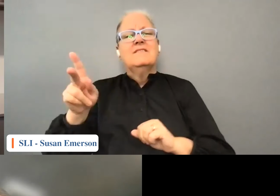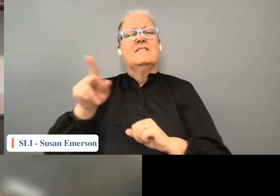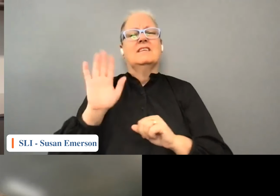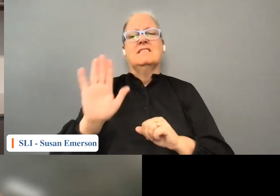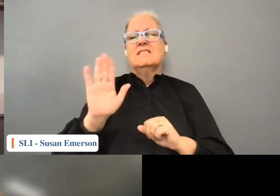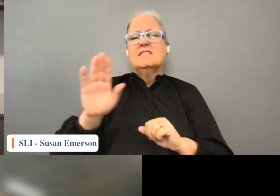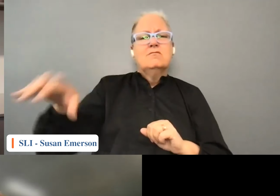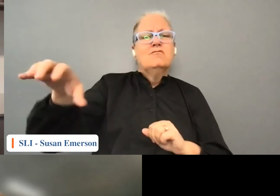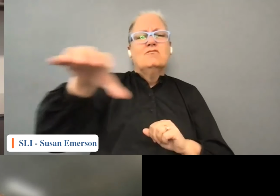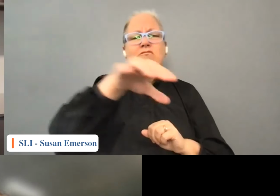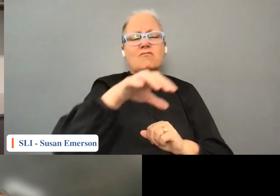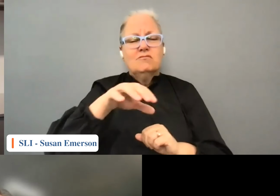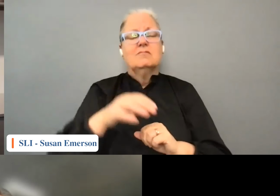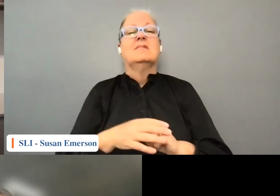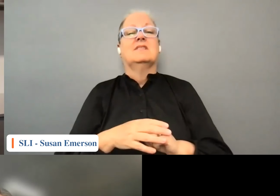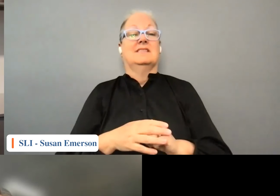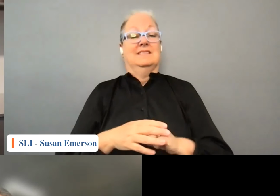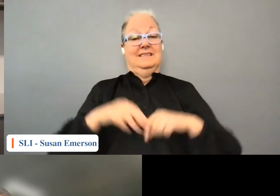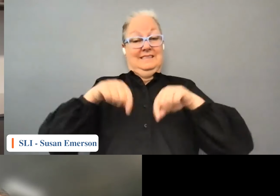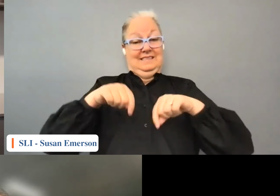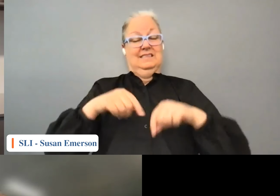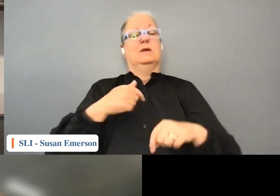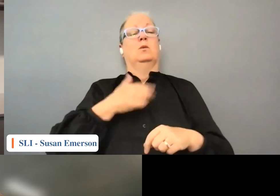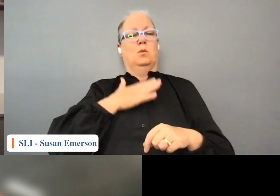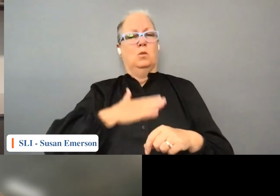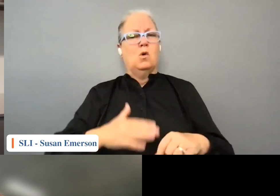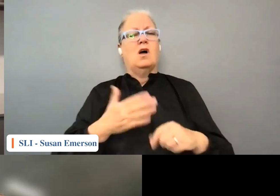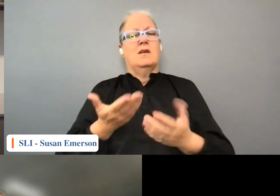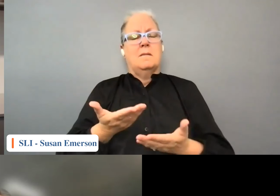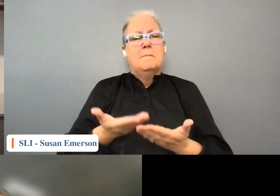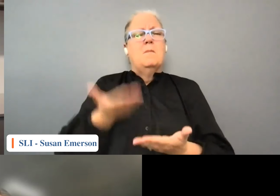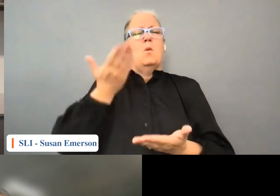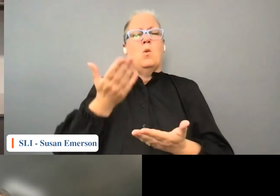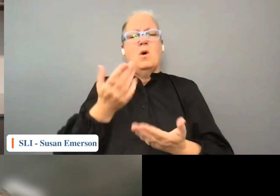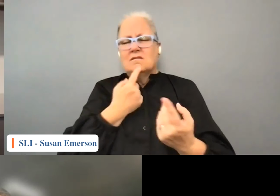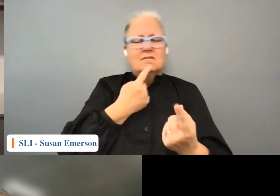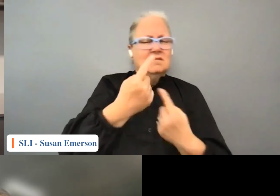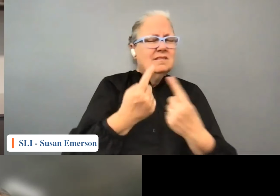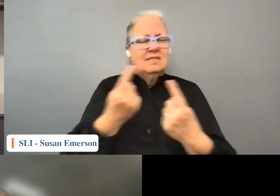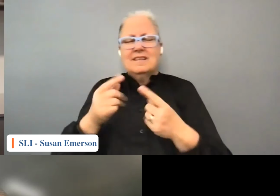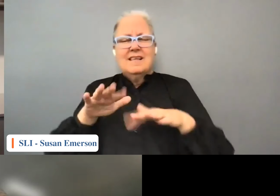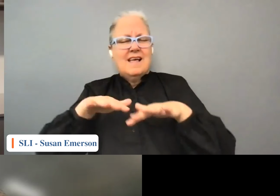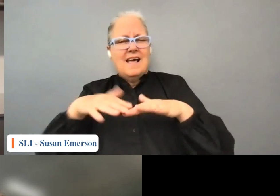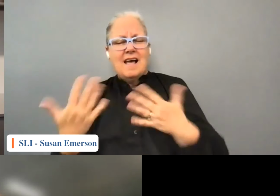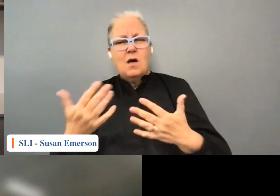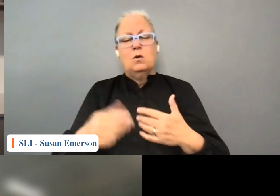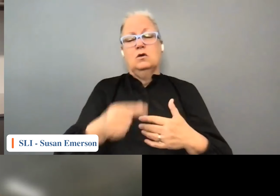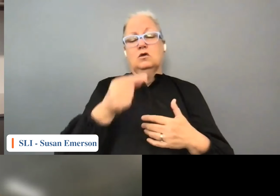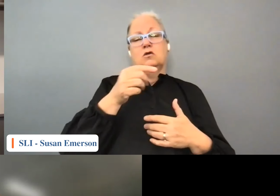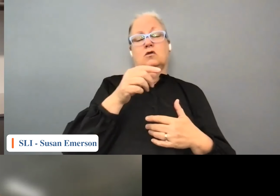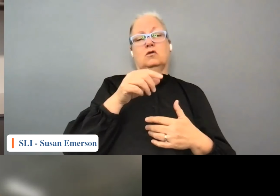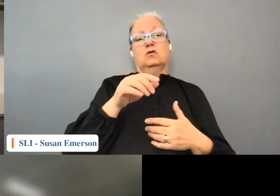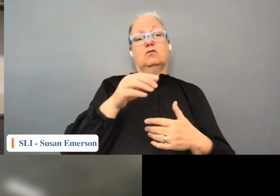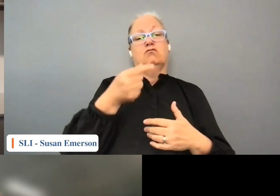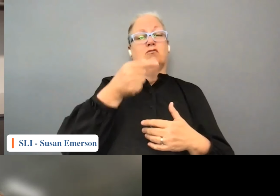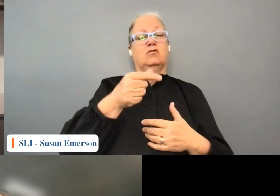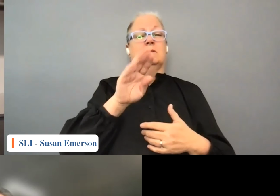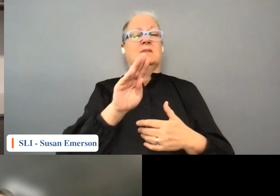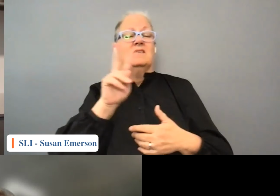socialprotection.org, is to increase the quality of the conversation around how gender-based and gender responsive social protection